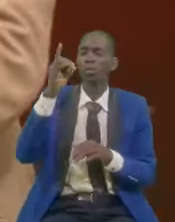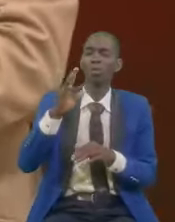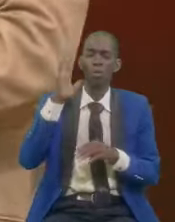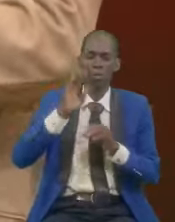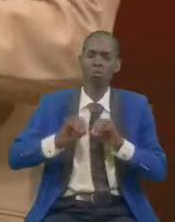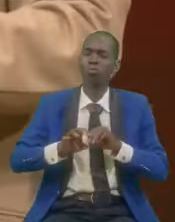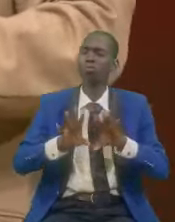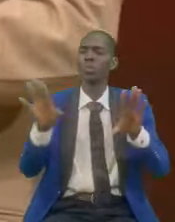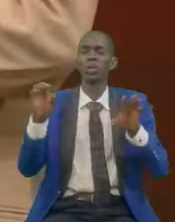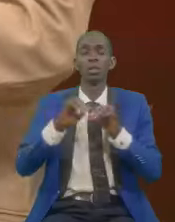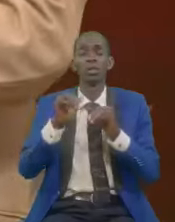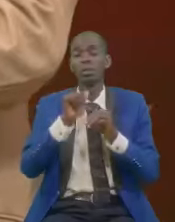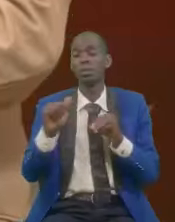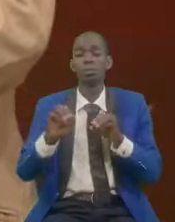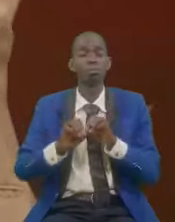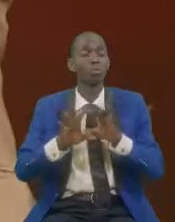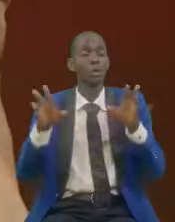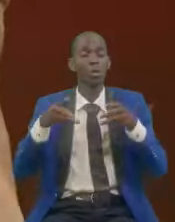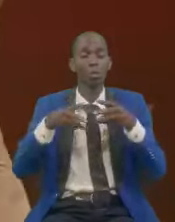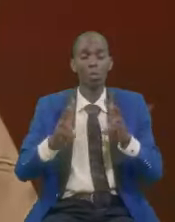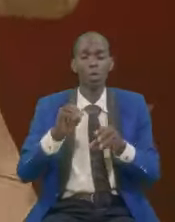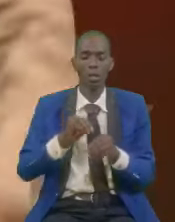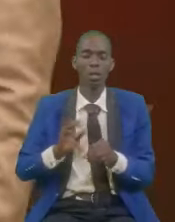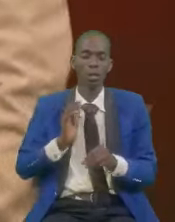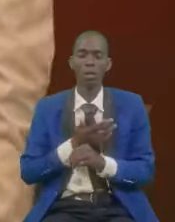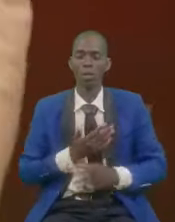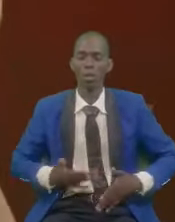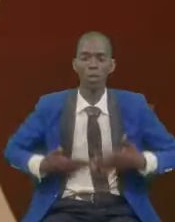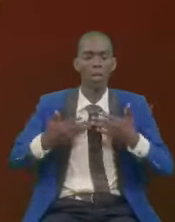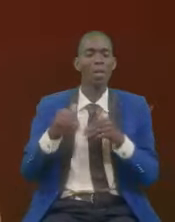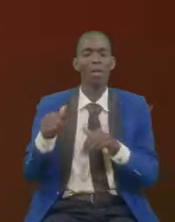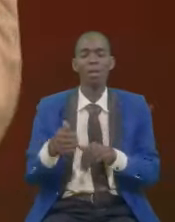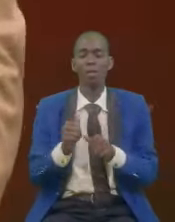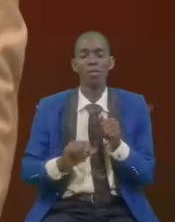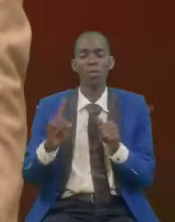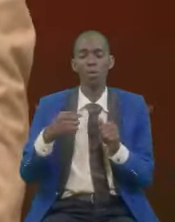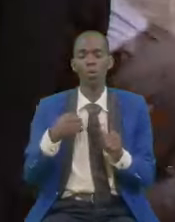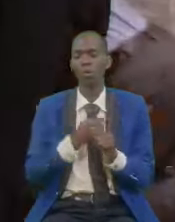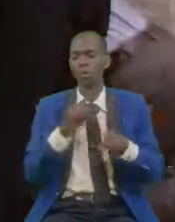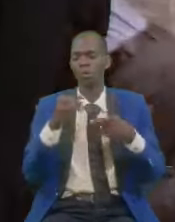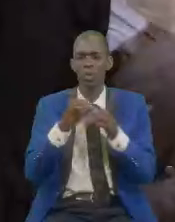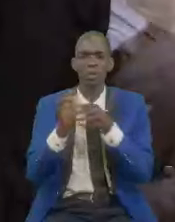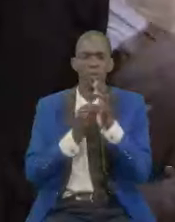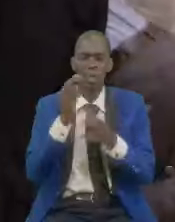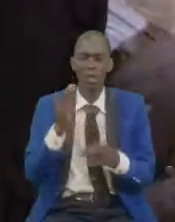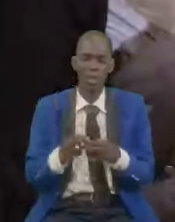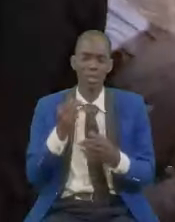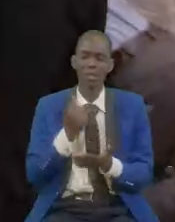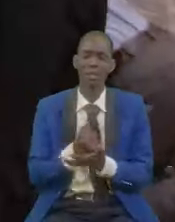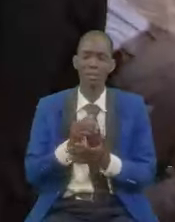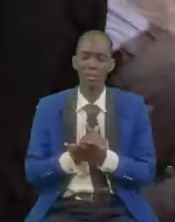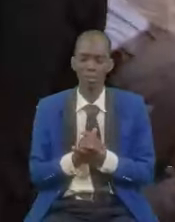in a bright way in our lives, everywhere we go, in Jesus' name.